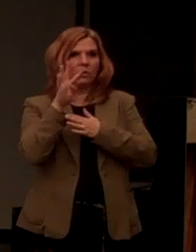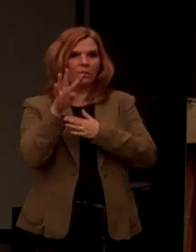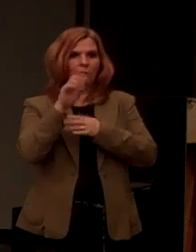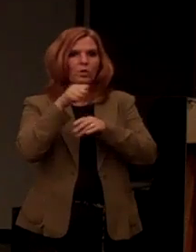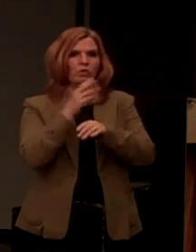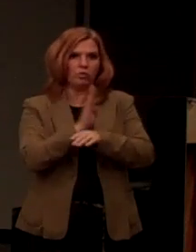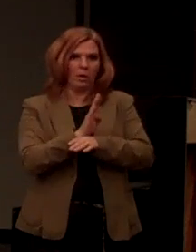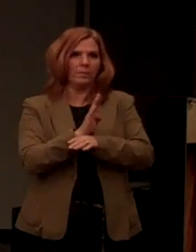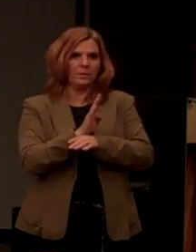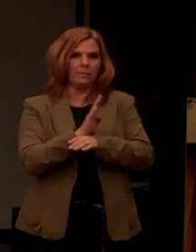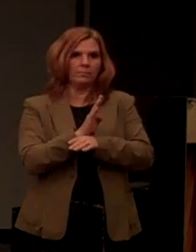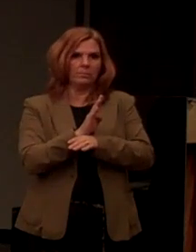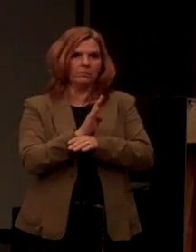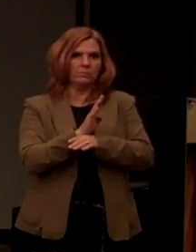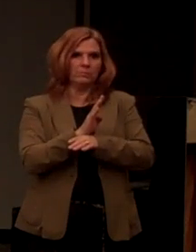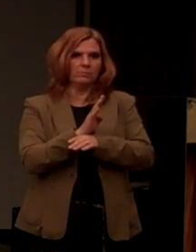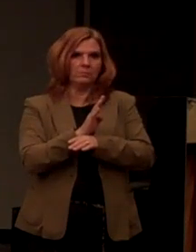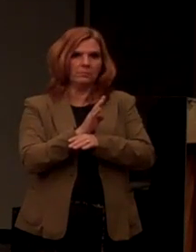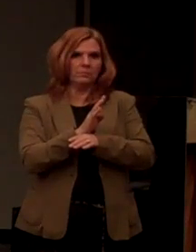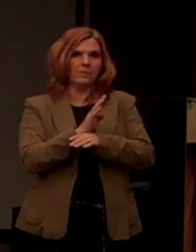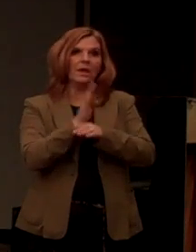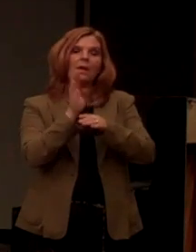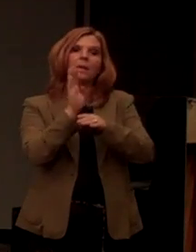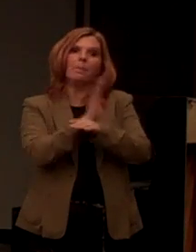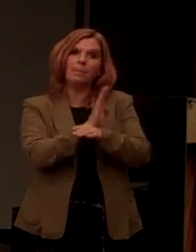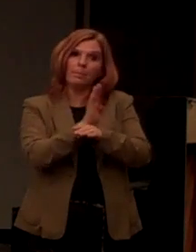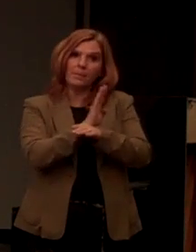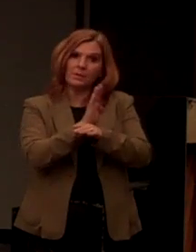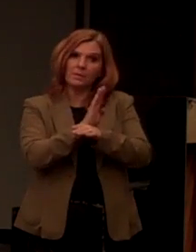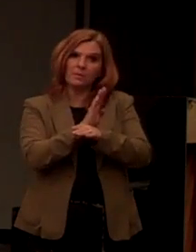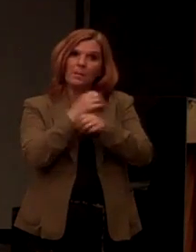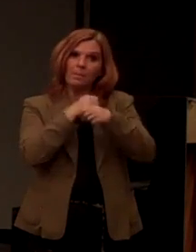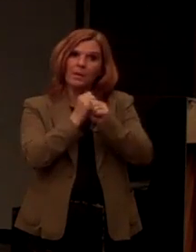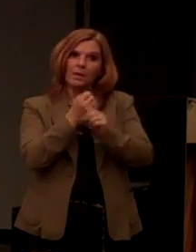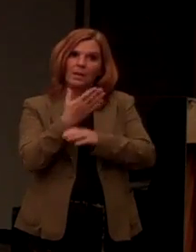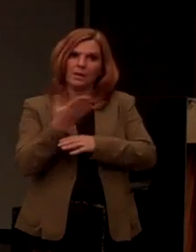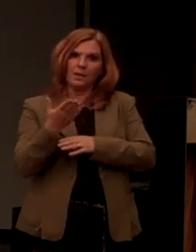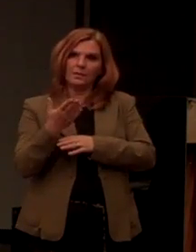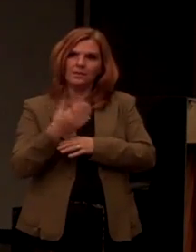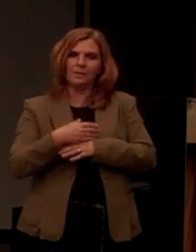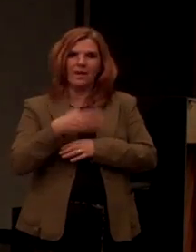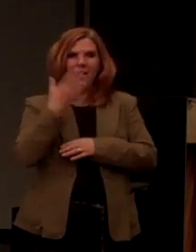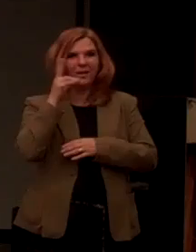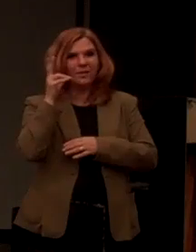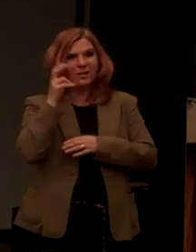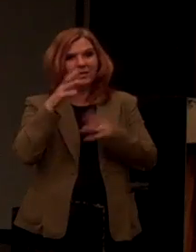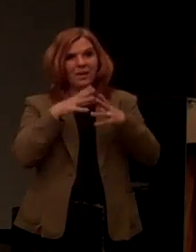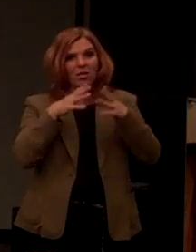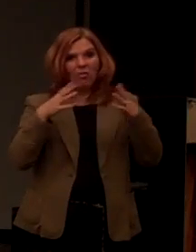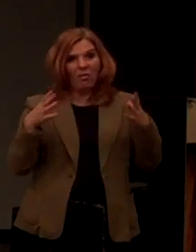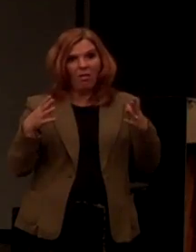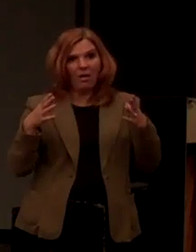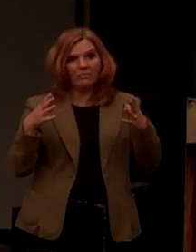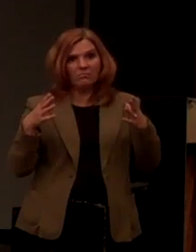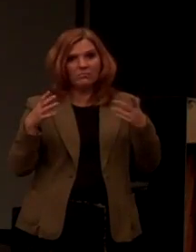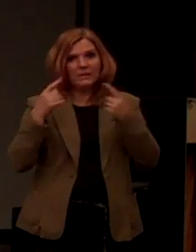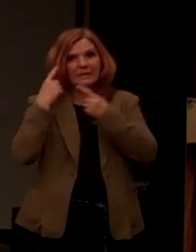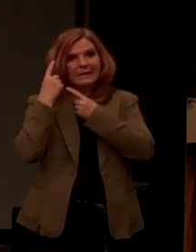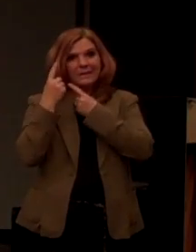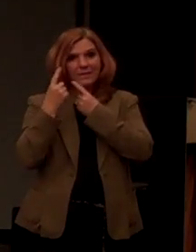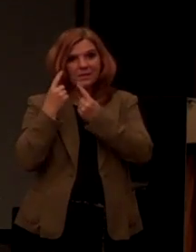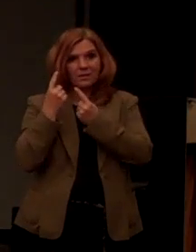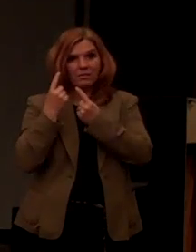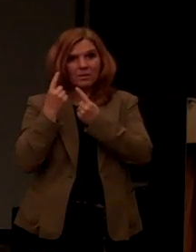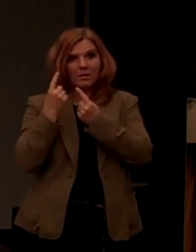8,744 jobs in manufacturing. Okay. Now, I don't know if that sounds like a lot, considering that